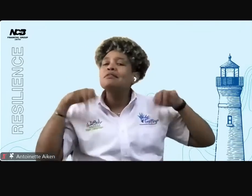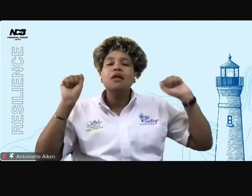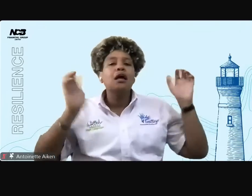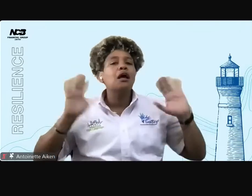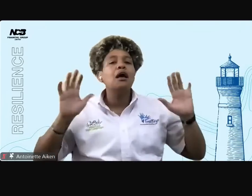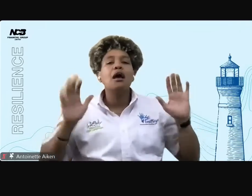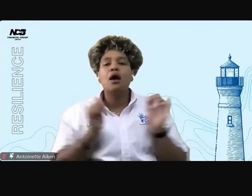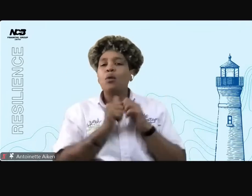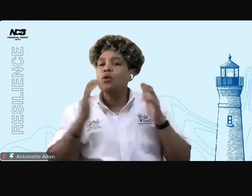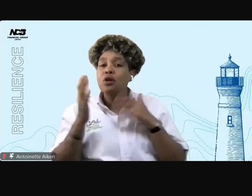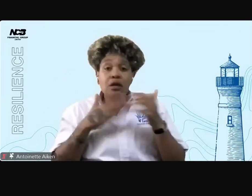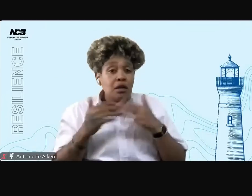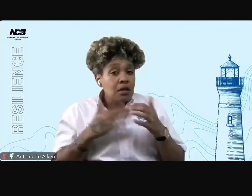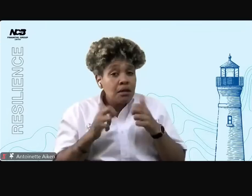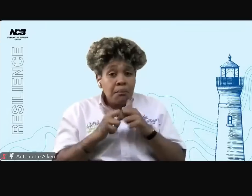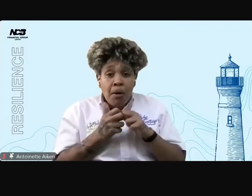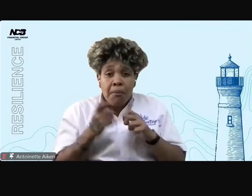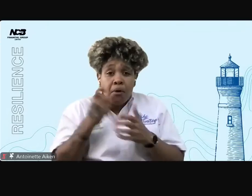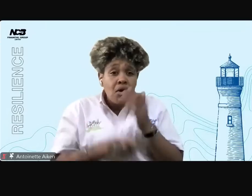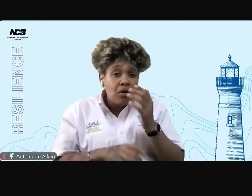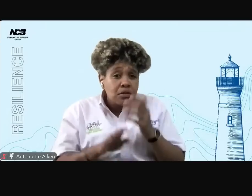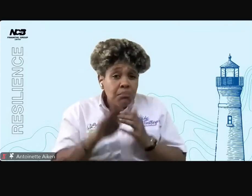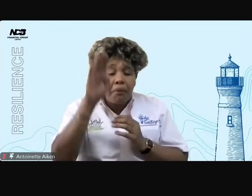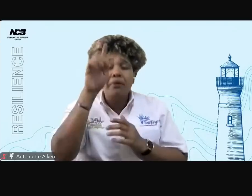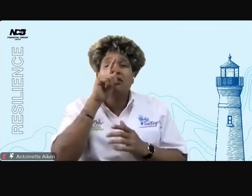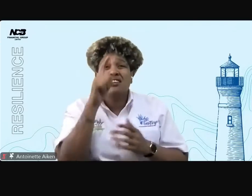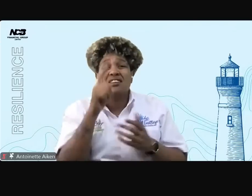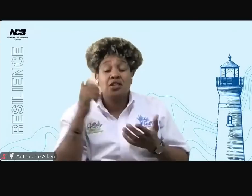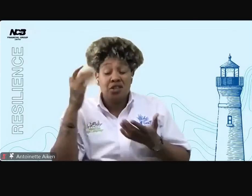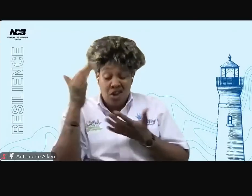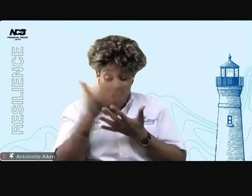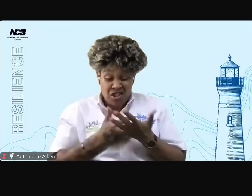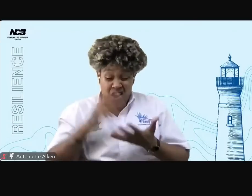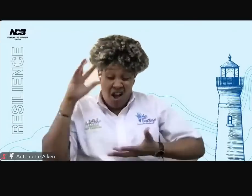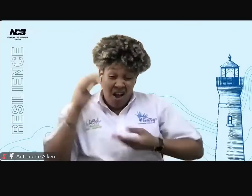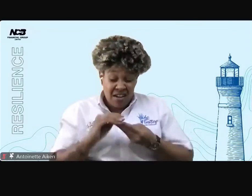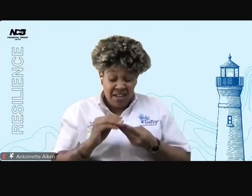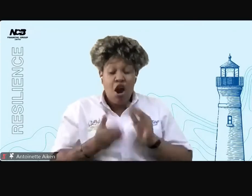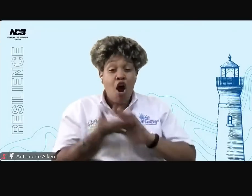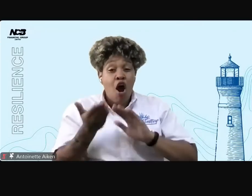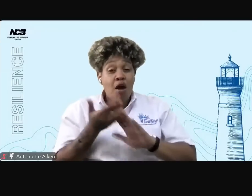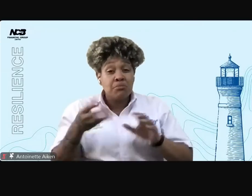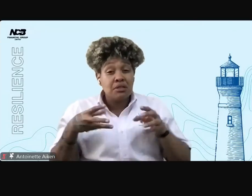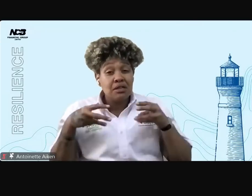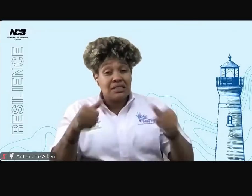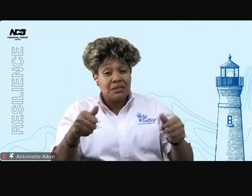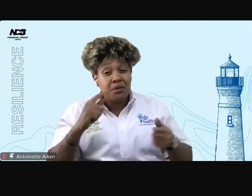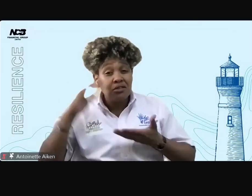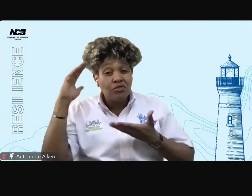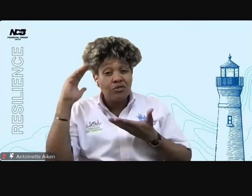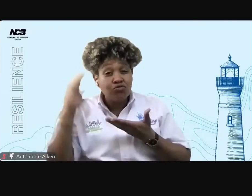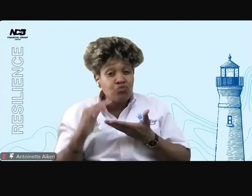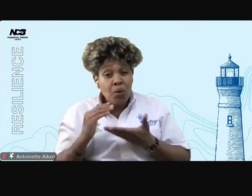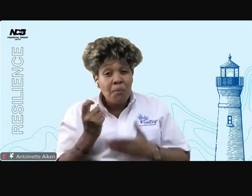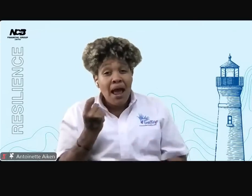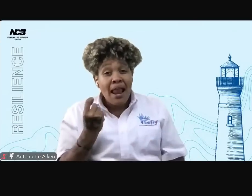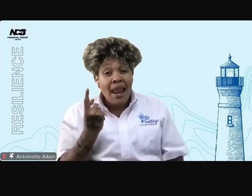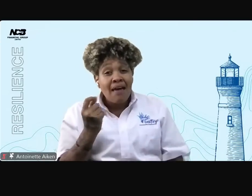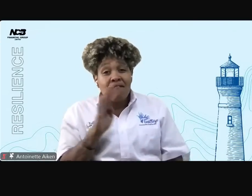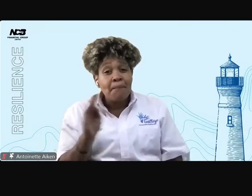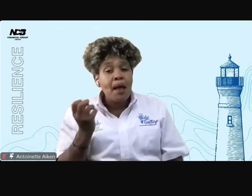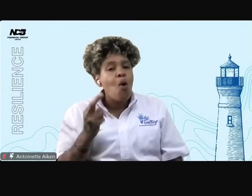inflation, consolidated operating expenses decreased by over $11 billion, or just over 10%.